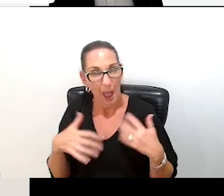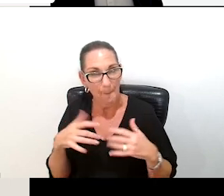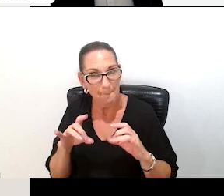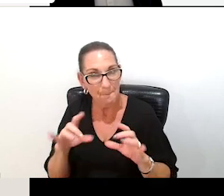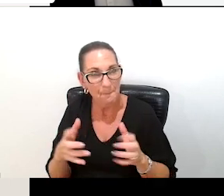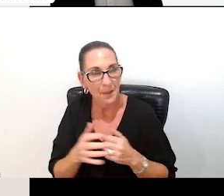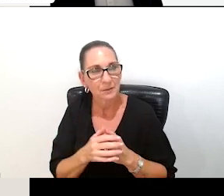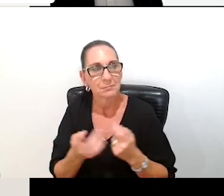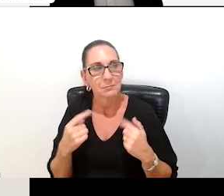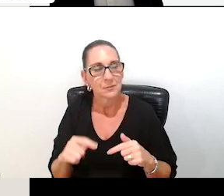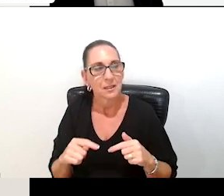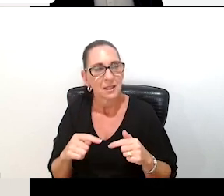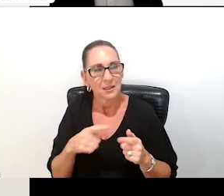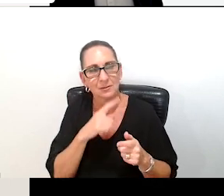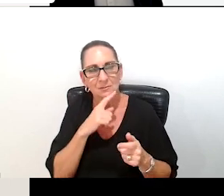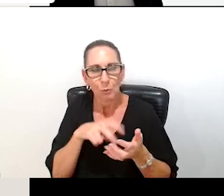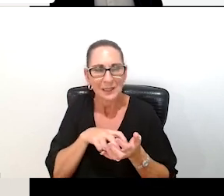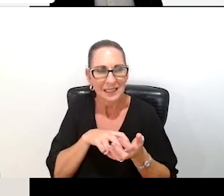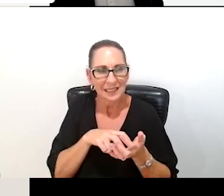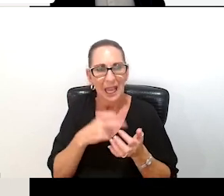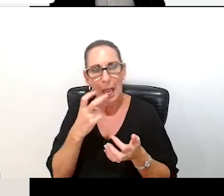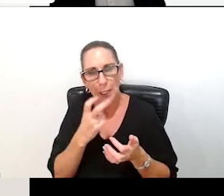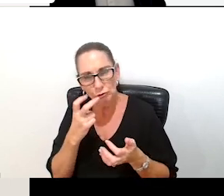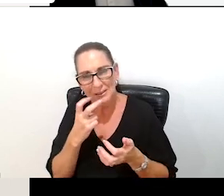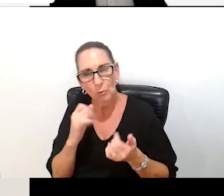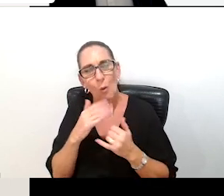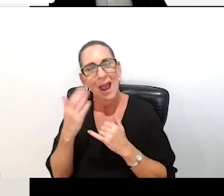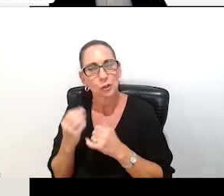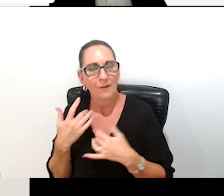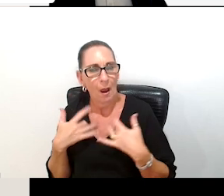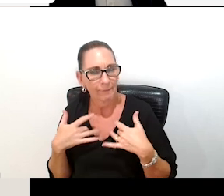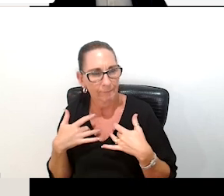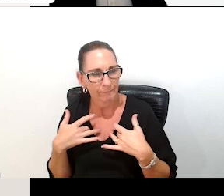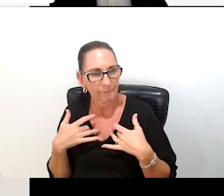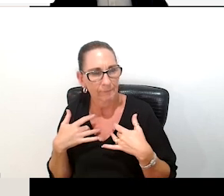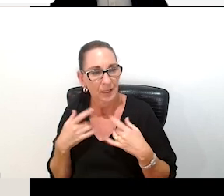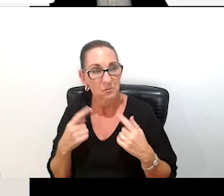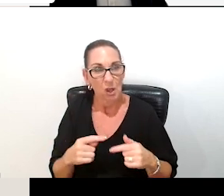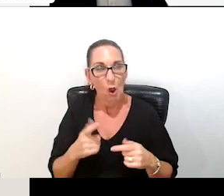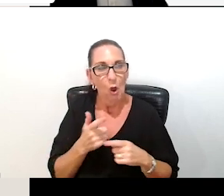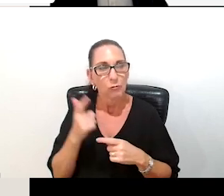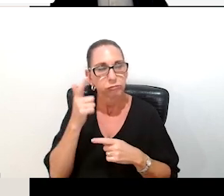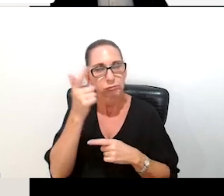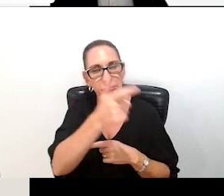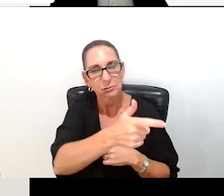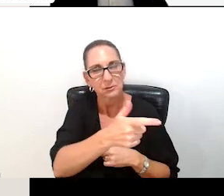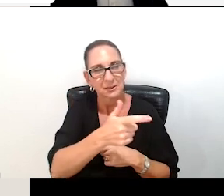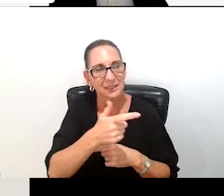life period for people. Another neglected area is the health needs of those in rural and remote